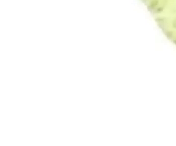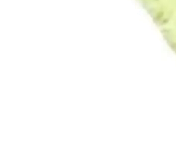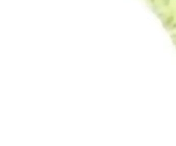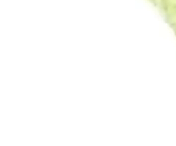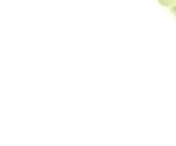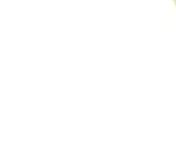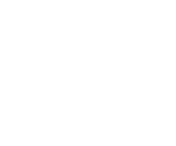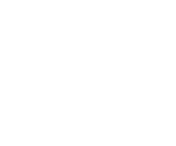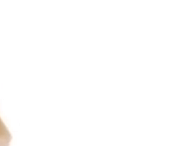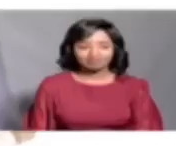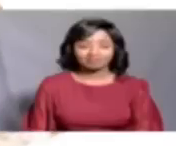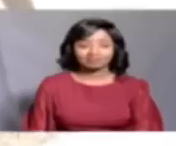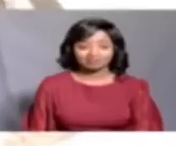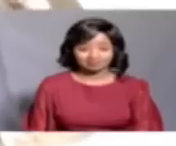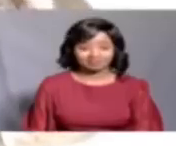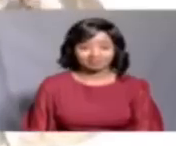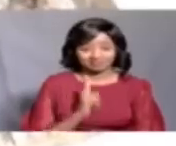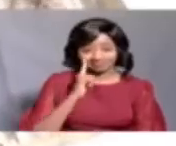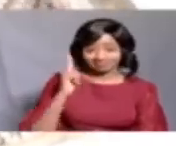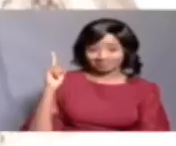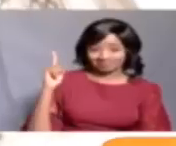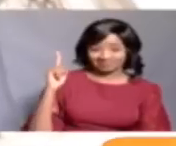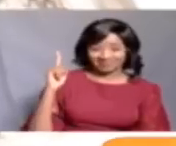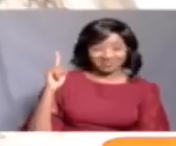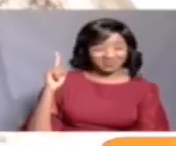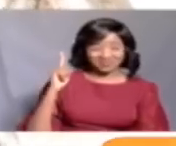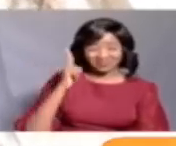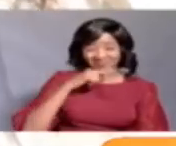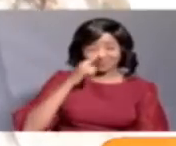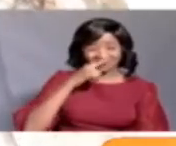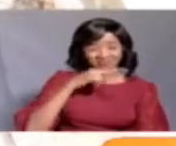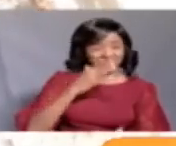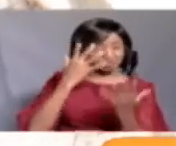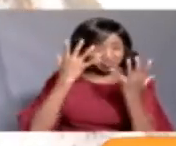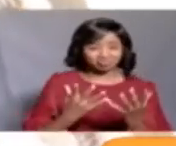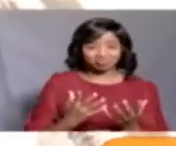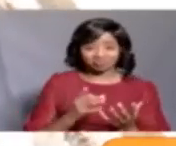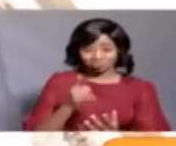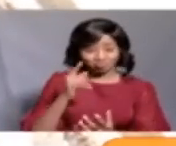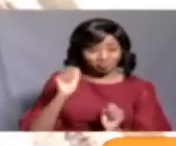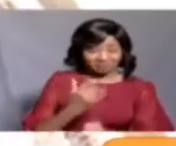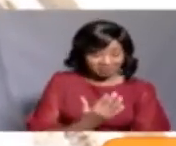So here is the real stuff. Vicky, you might collapse.